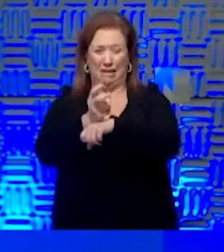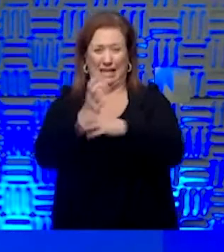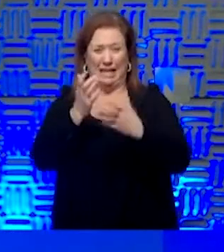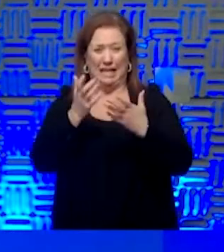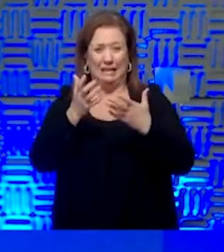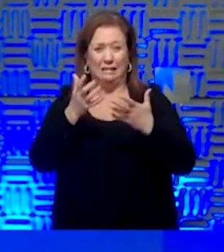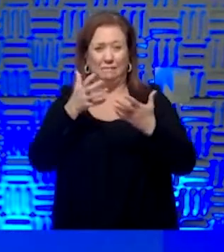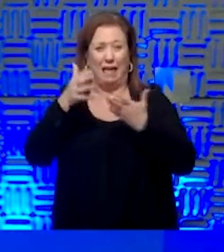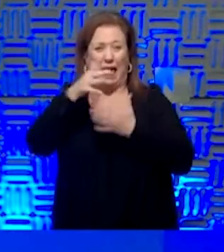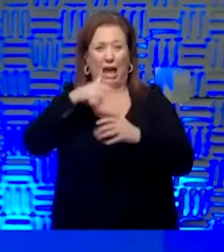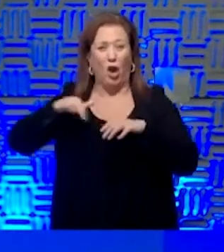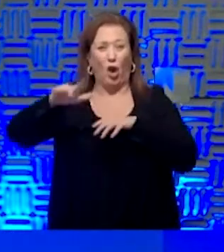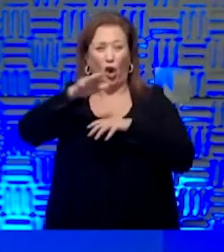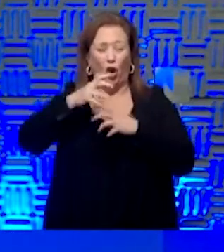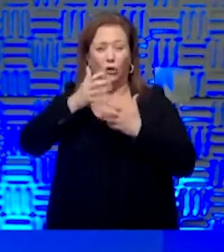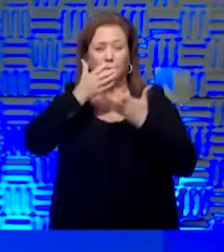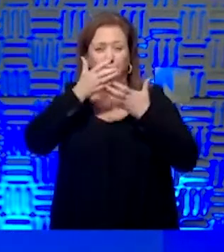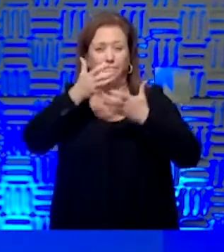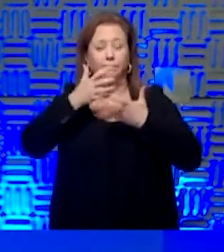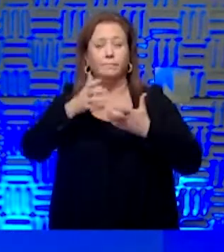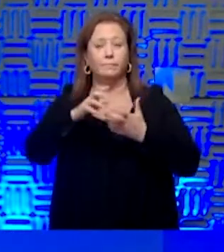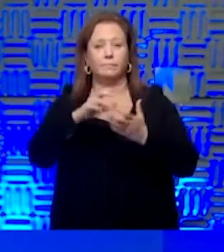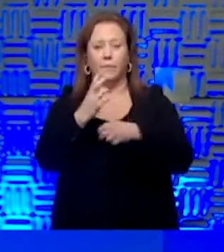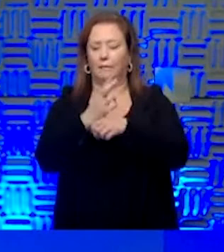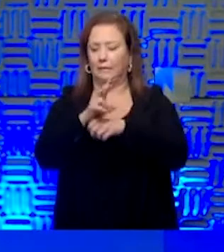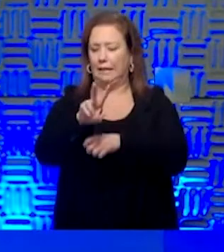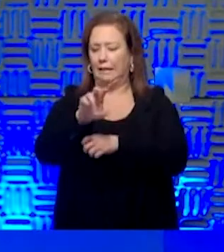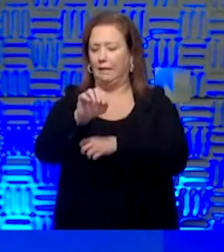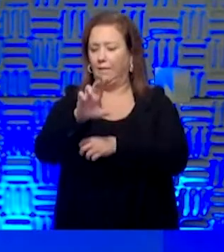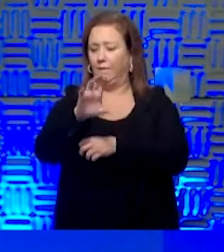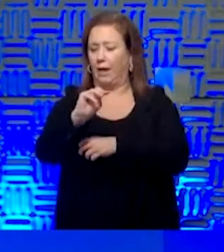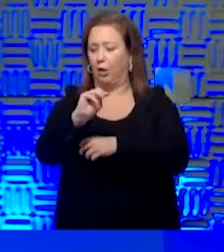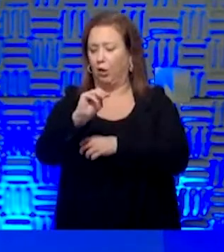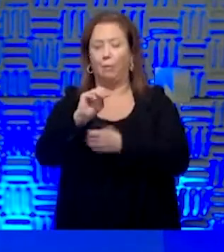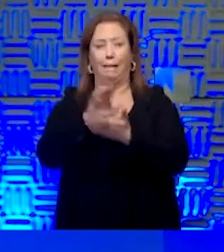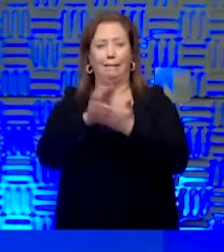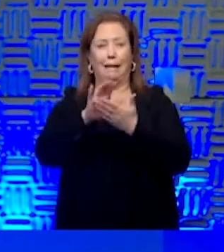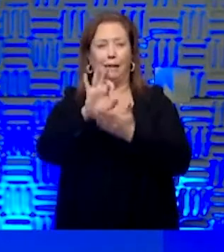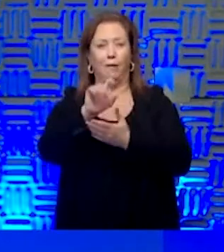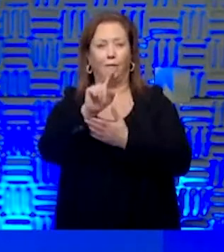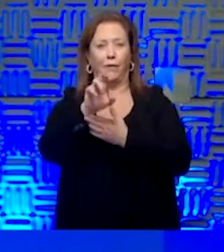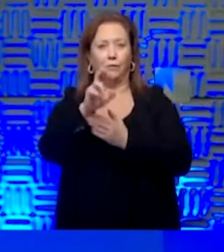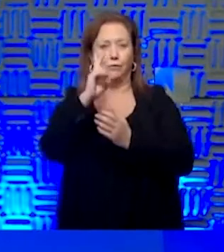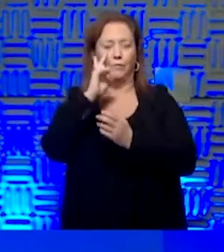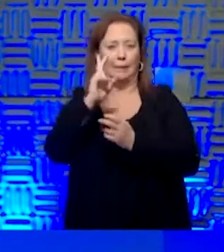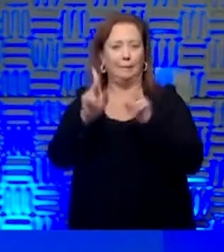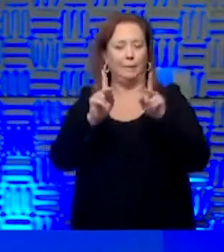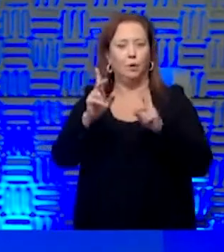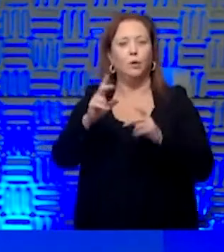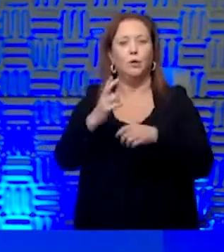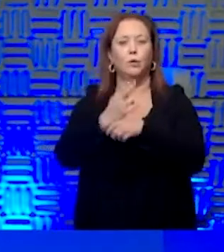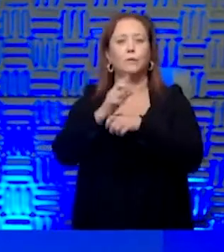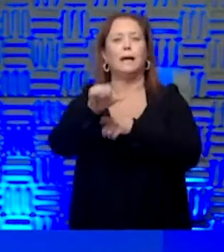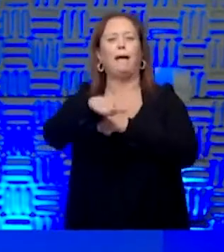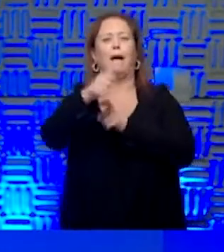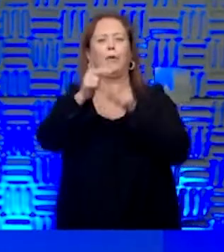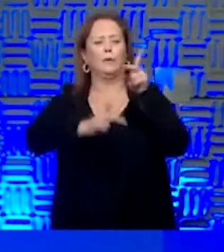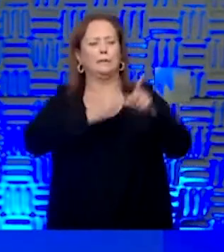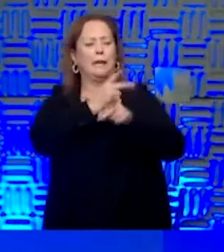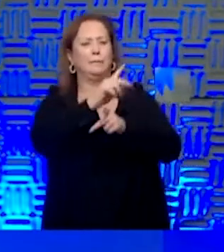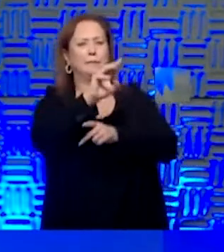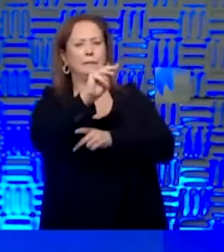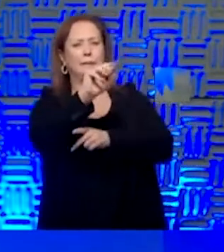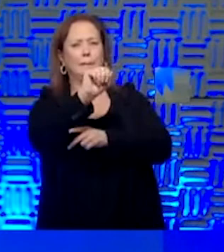through them. I know they've used vacuum cleaner filters. Even some of the other types of masks, I think there's